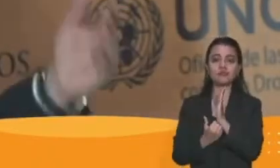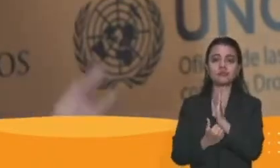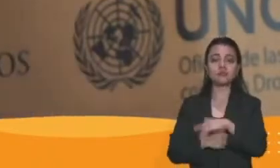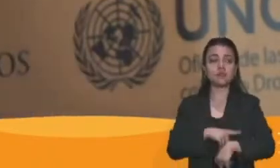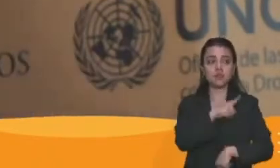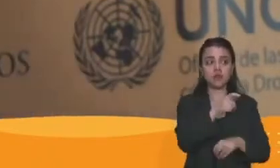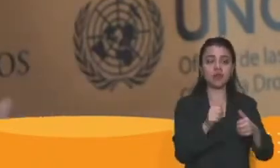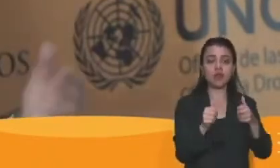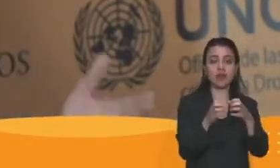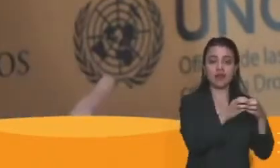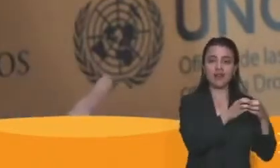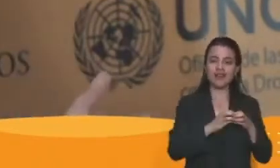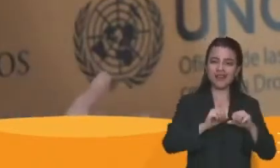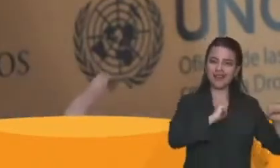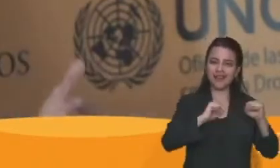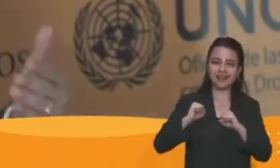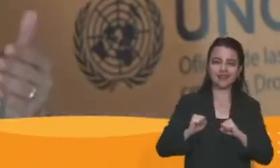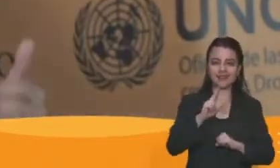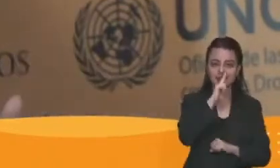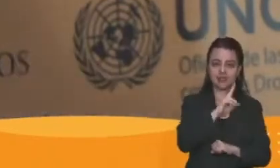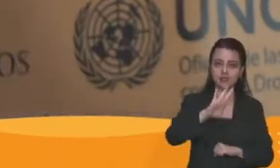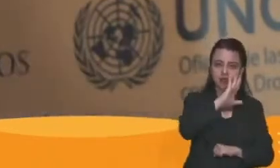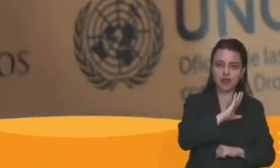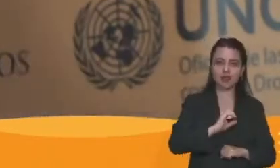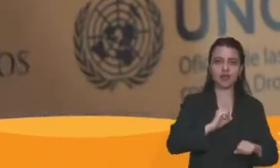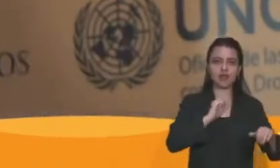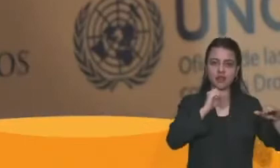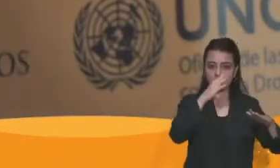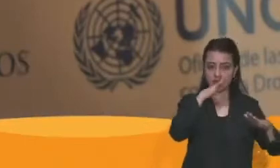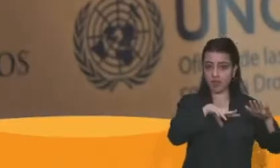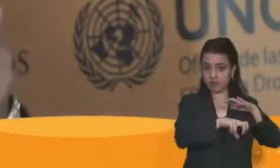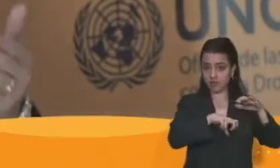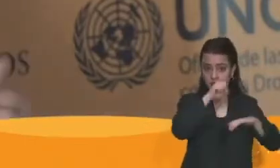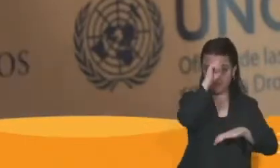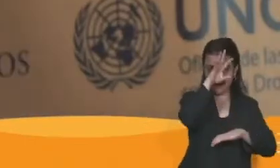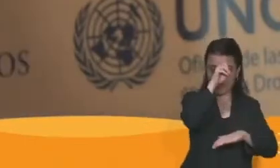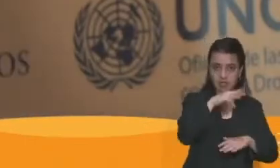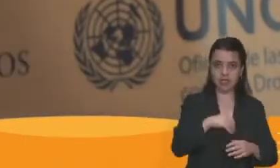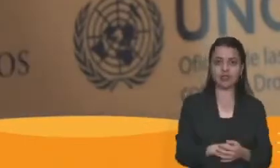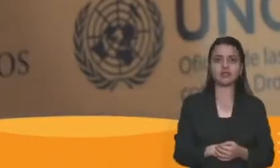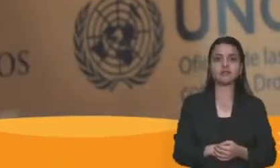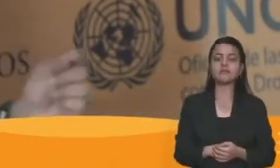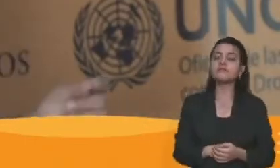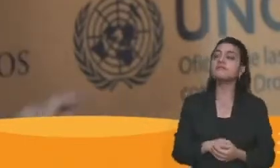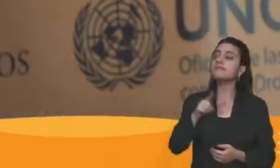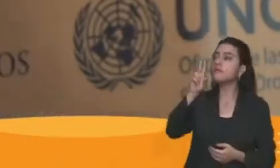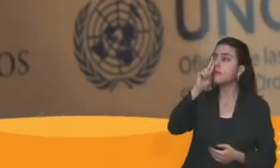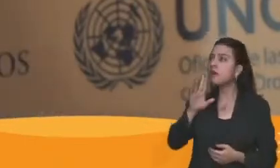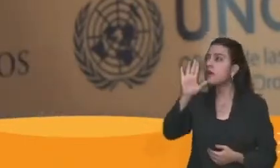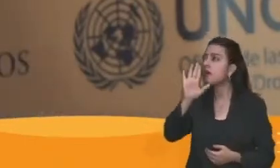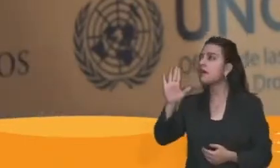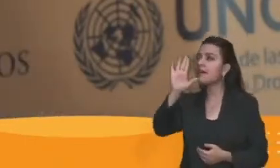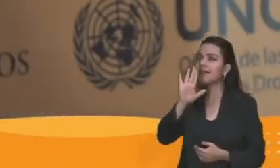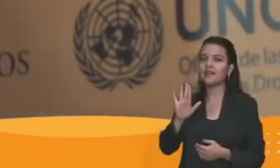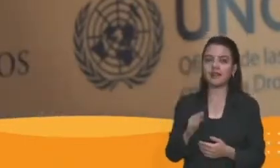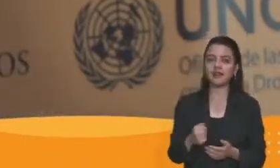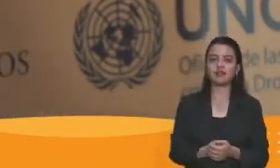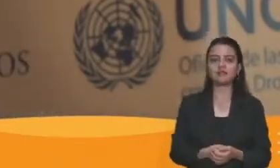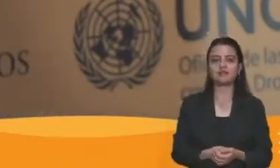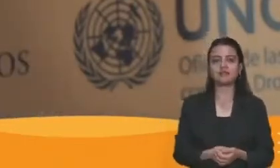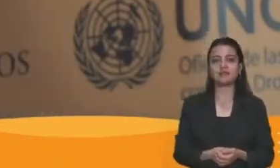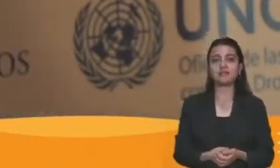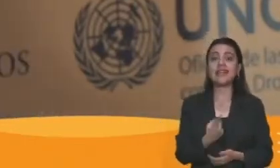cooperate with the National Mining Agency, with the departments, with the municipalities, with the environmental authorities at a regional level. And